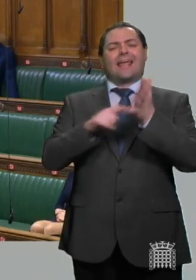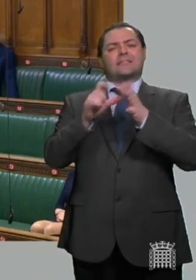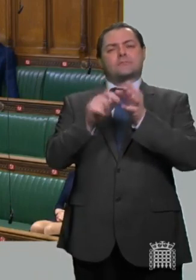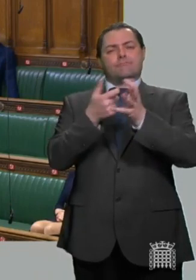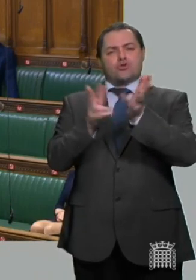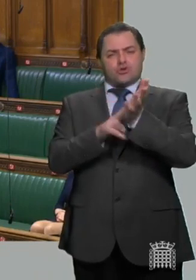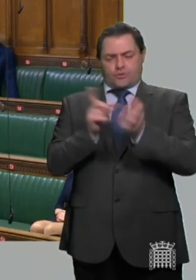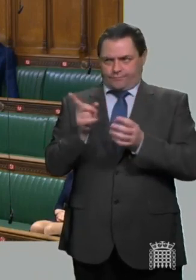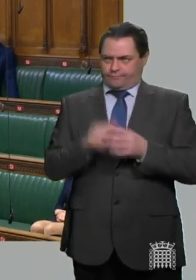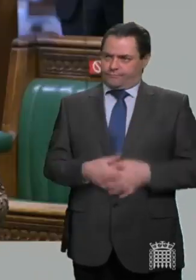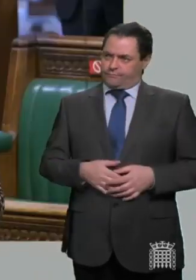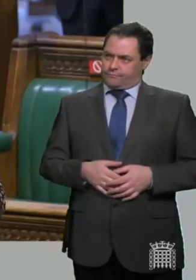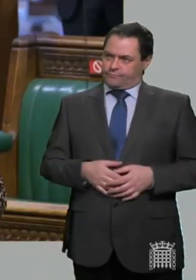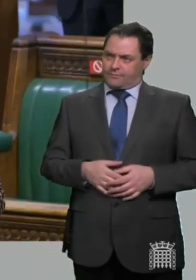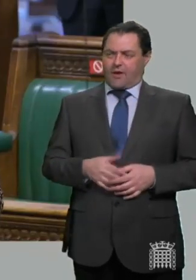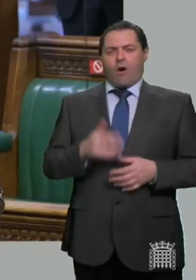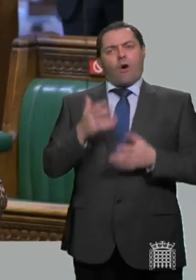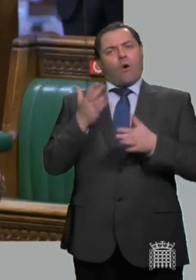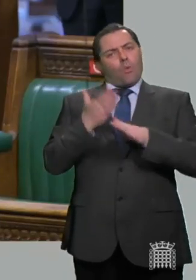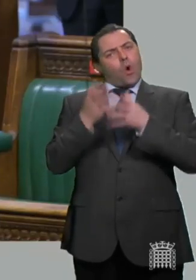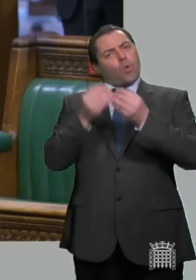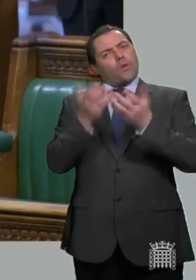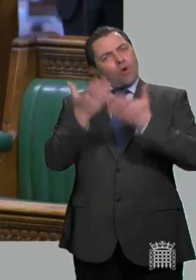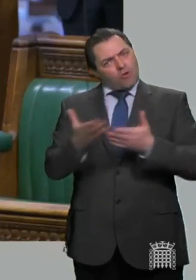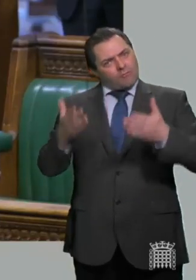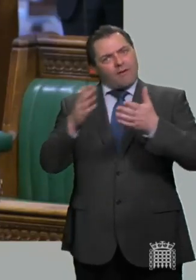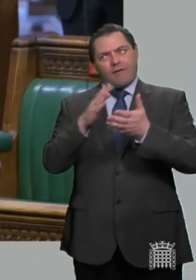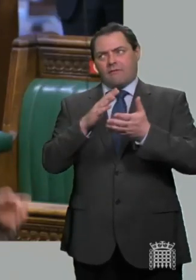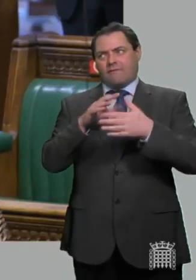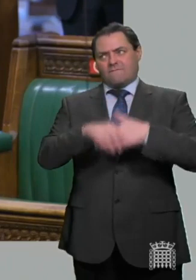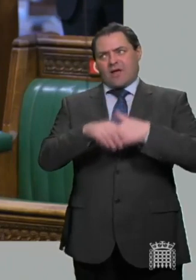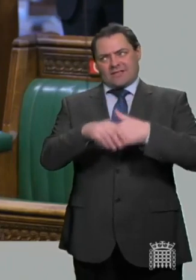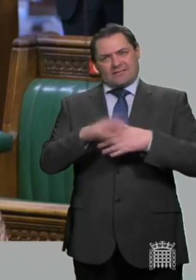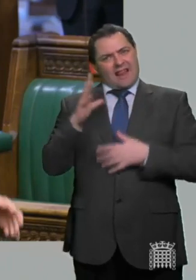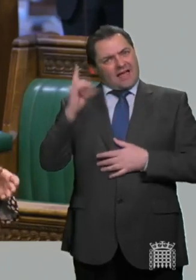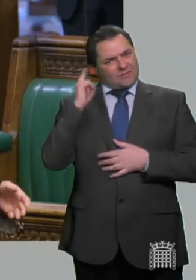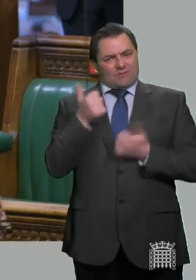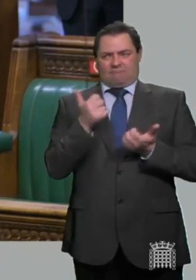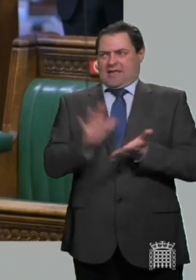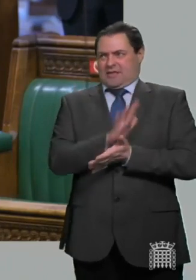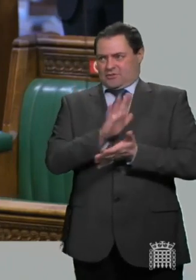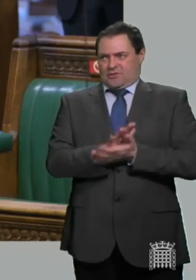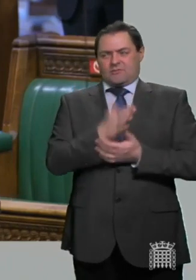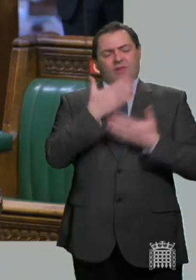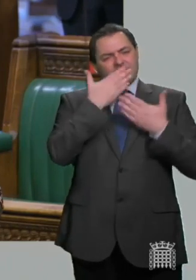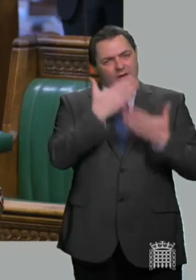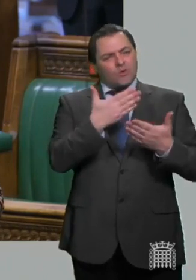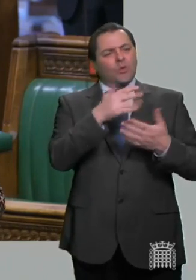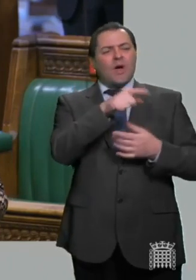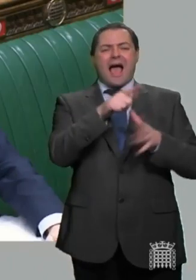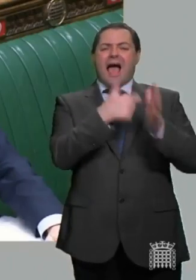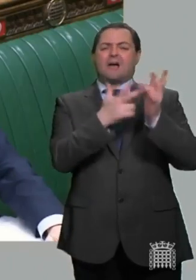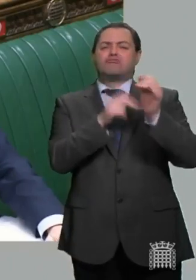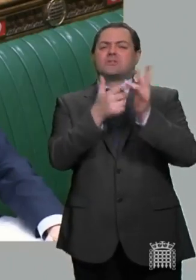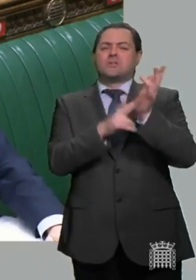was to welcome my right honourable friend to Accrington last week. And I'm sure the Prime Minister will join me in thanking both the staff and pupils at Accrington